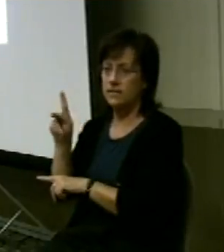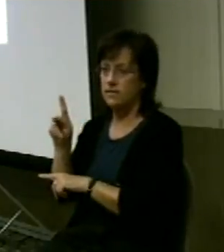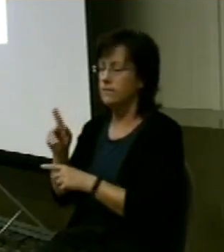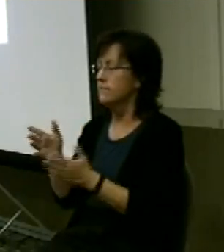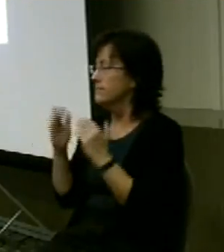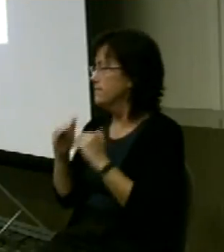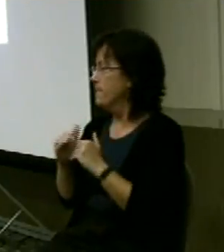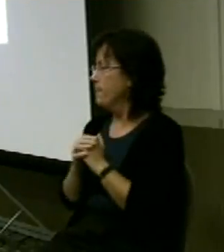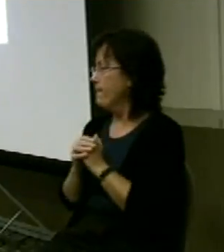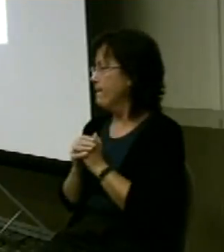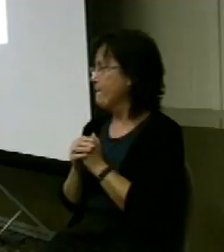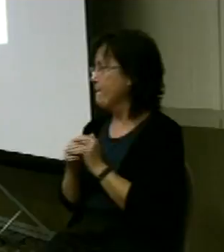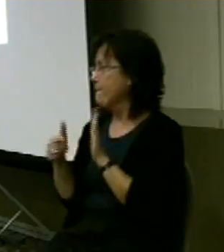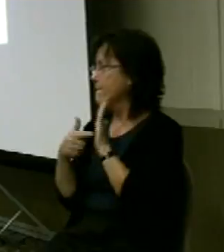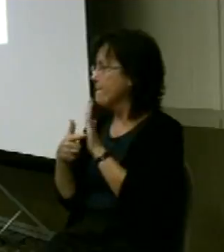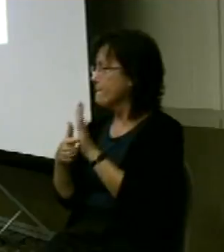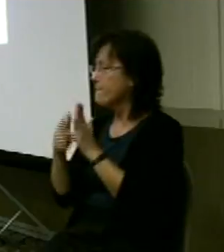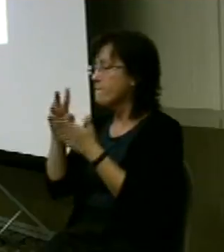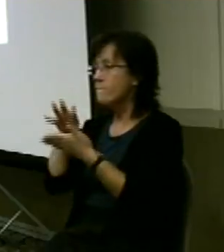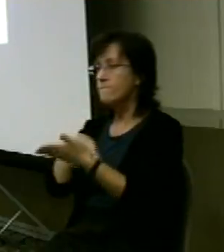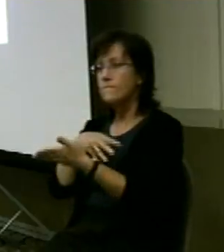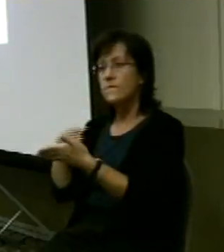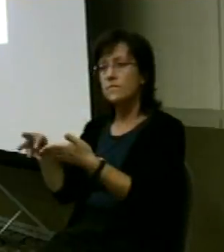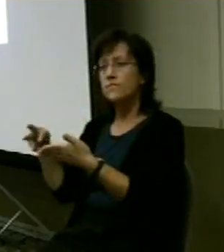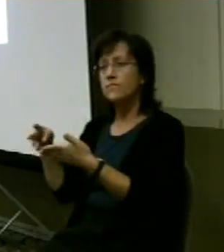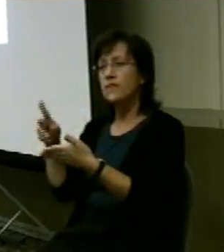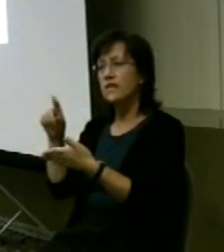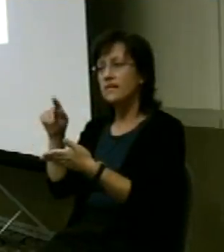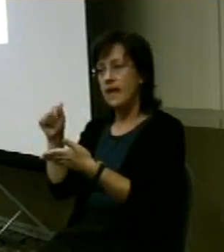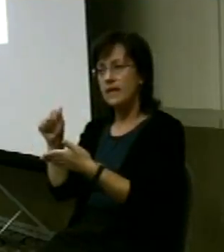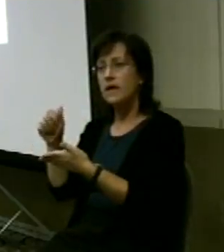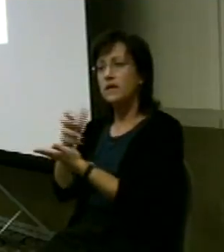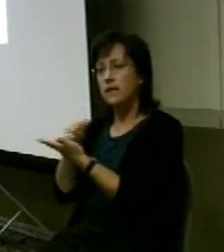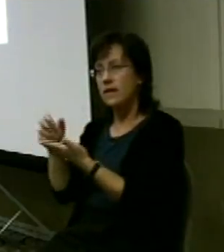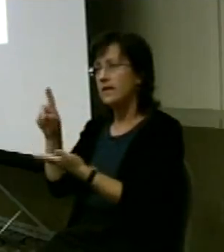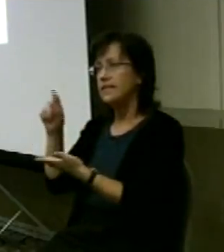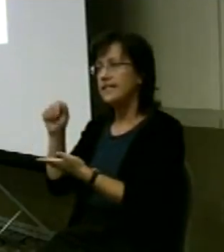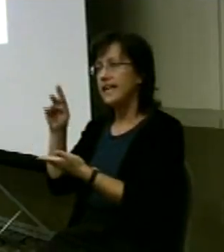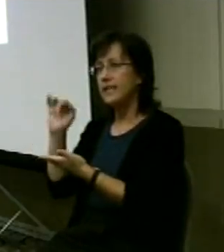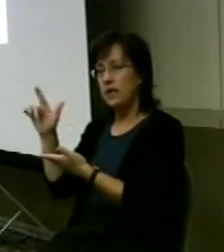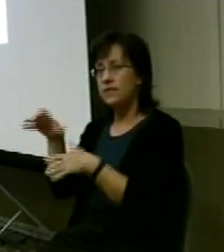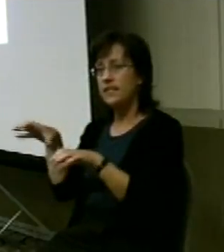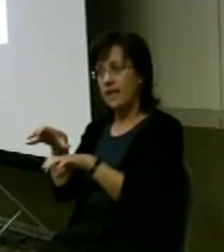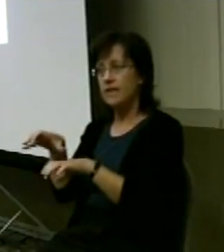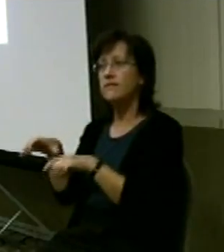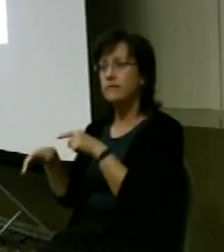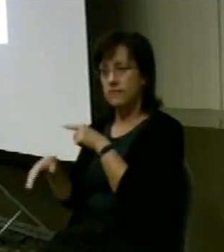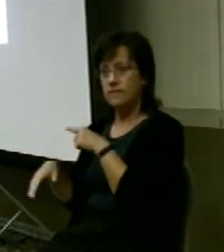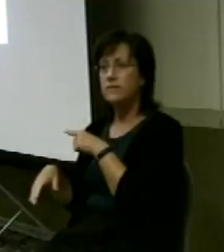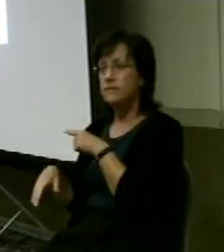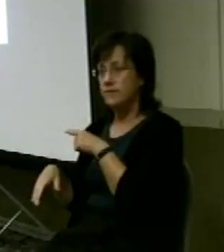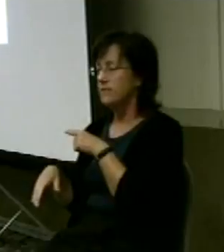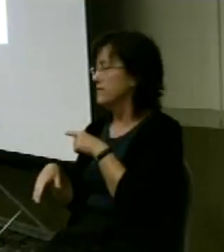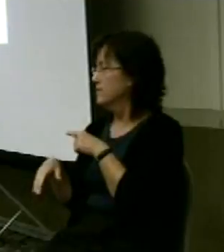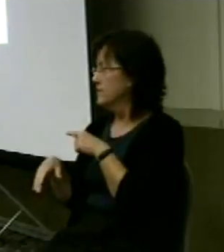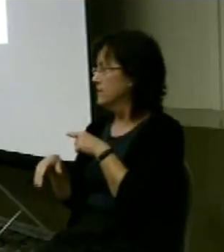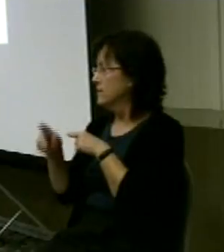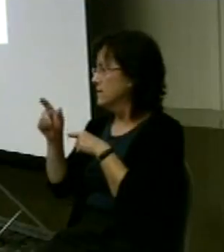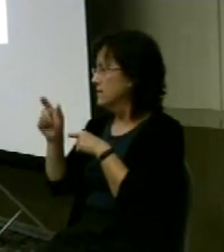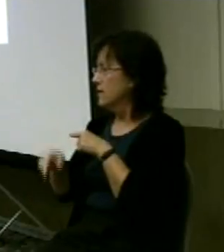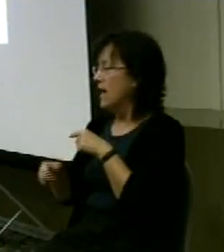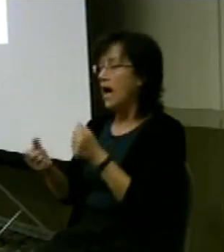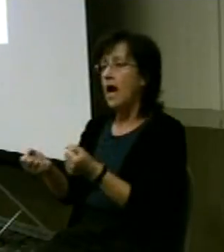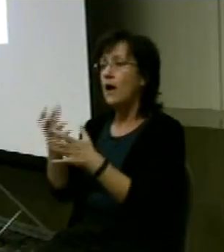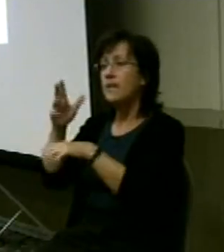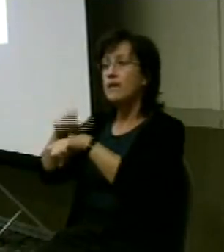Here's an example of some data collection that Daniel has actually done on some students where he did just that. This over here is the number of prompts